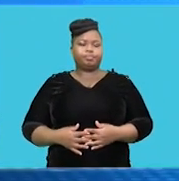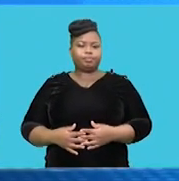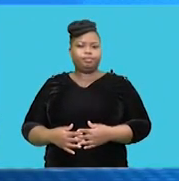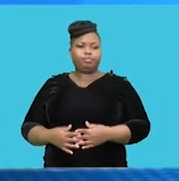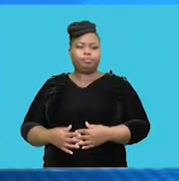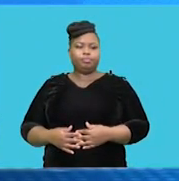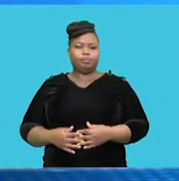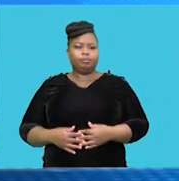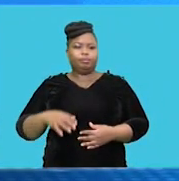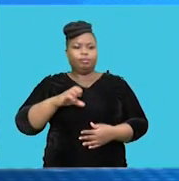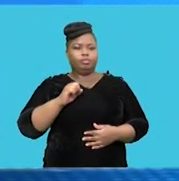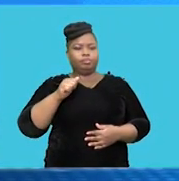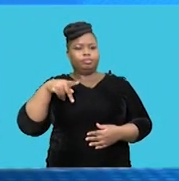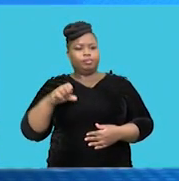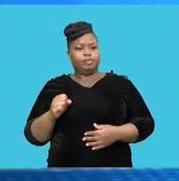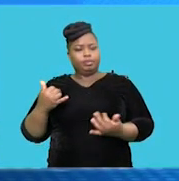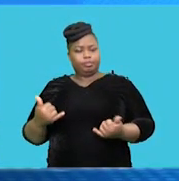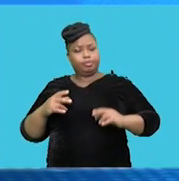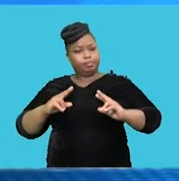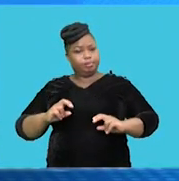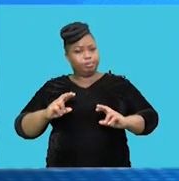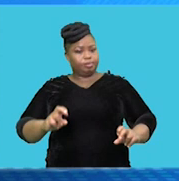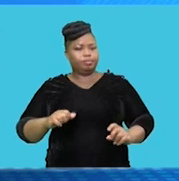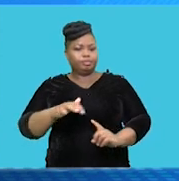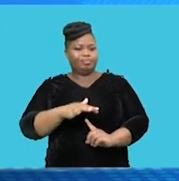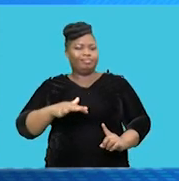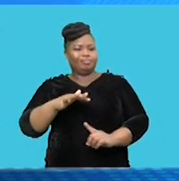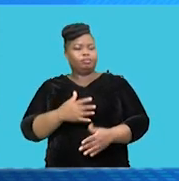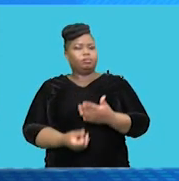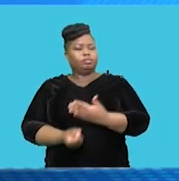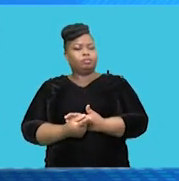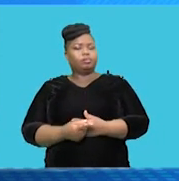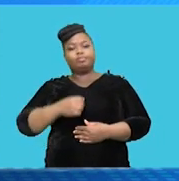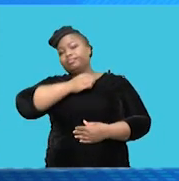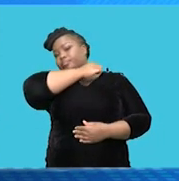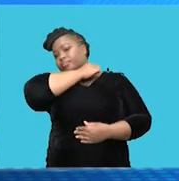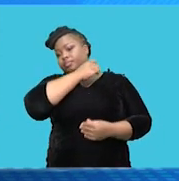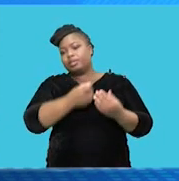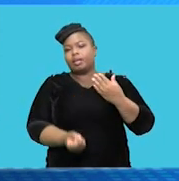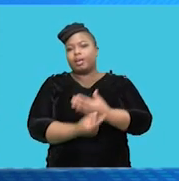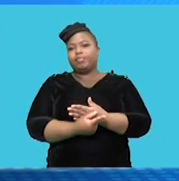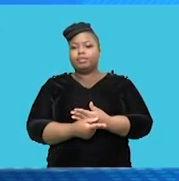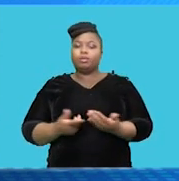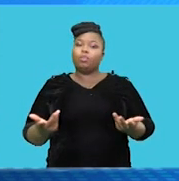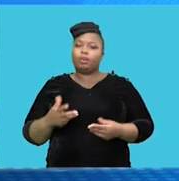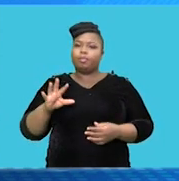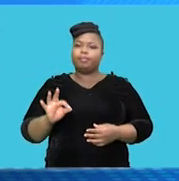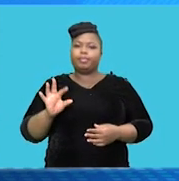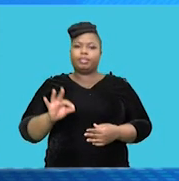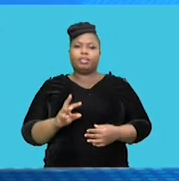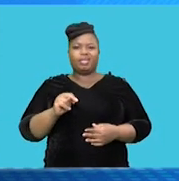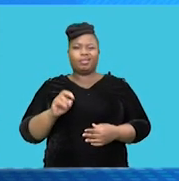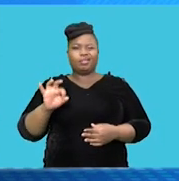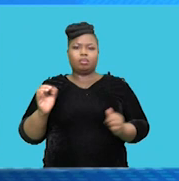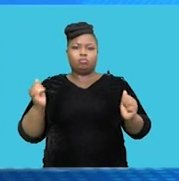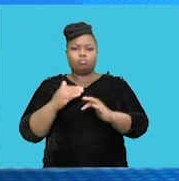The SAPS is investigating the circumstances surrounding the robbery incident That took place on Monday on the entry